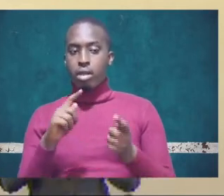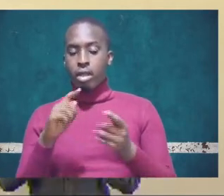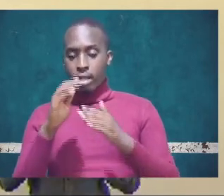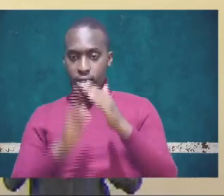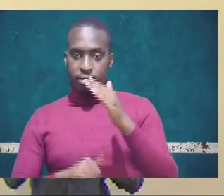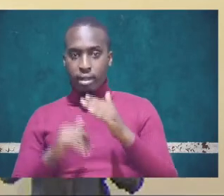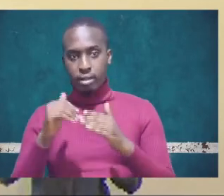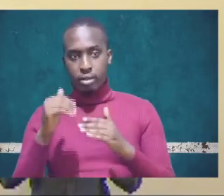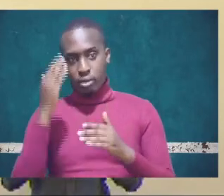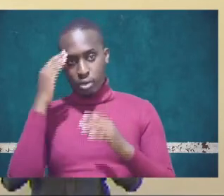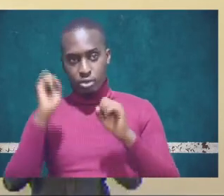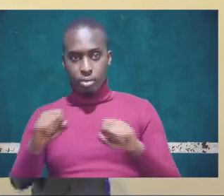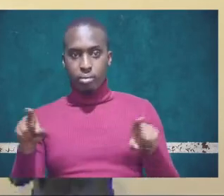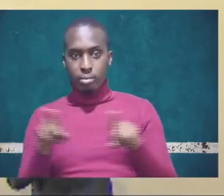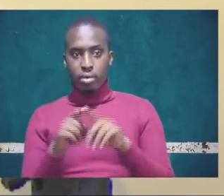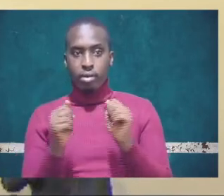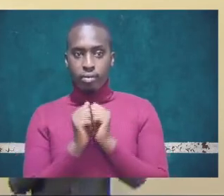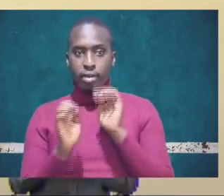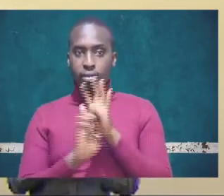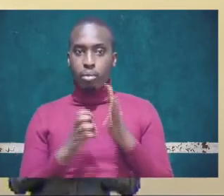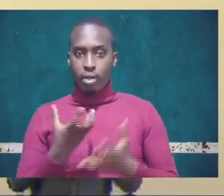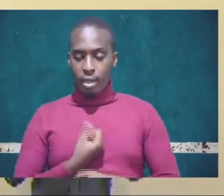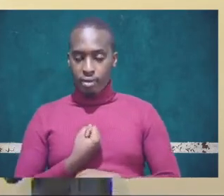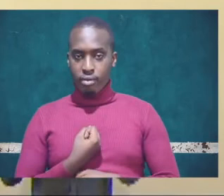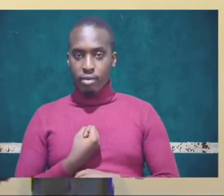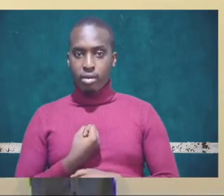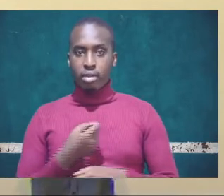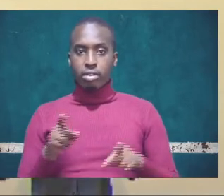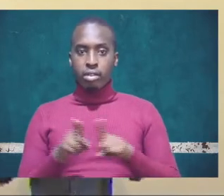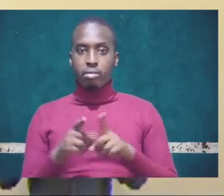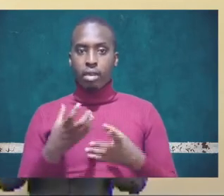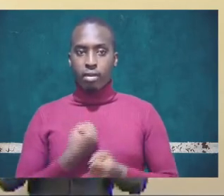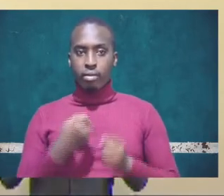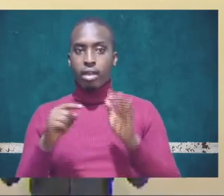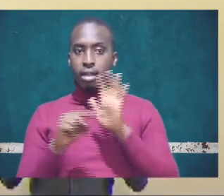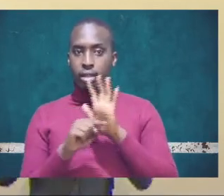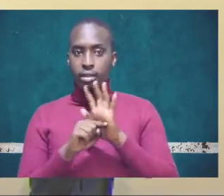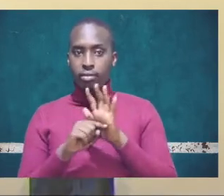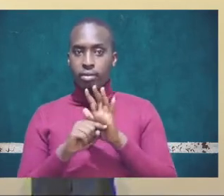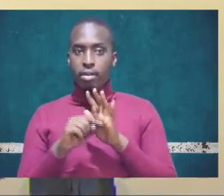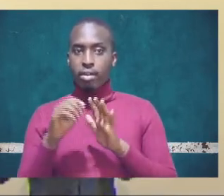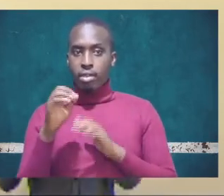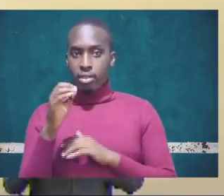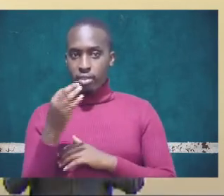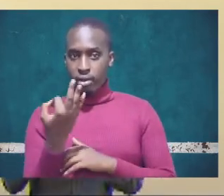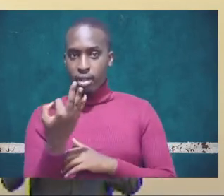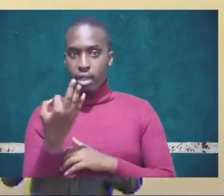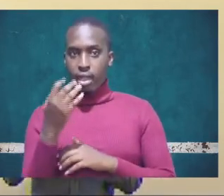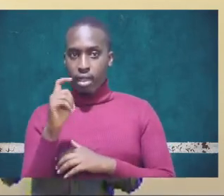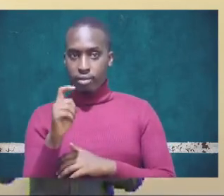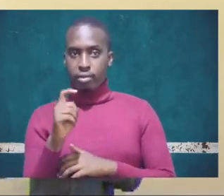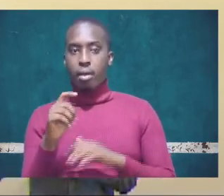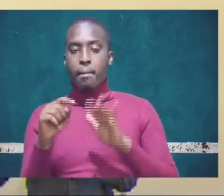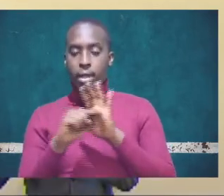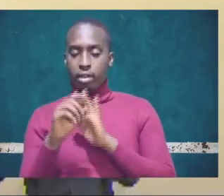than, so that it may fit with the example we have. Now we have negative 3x minus 2